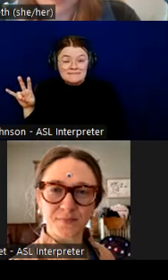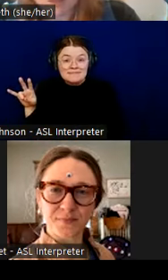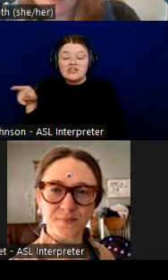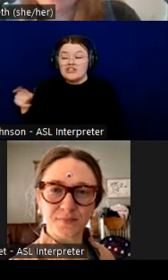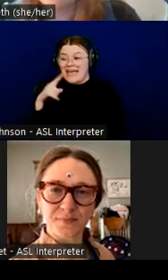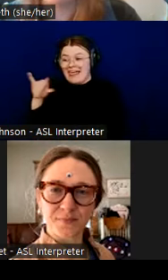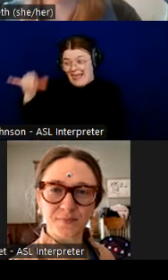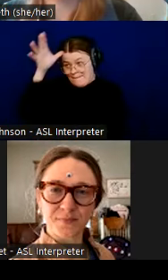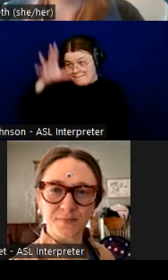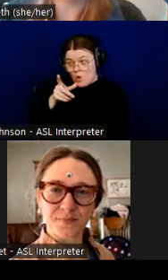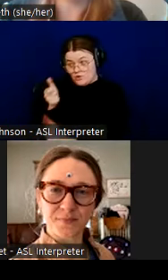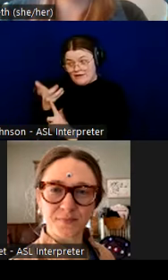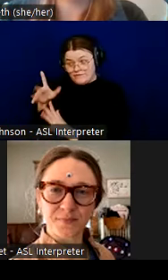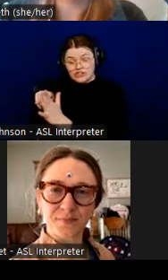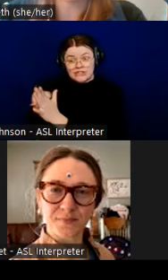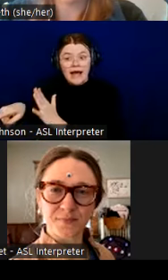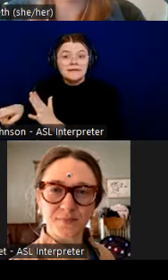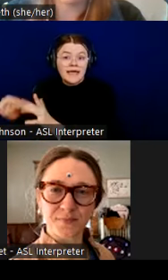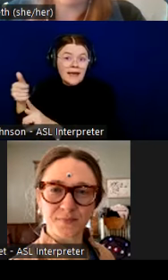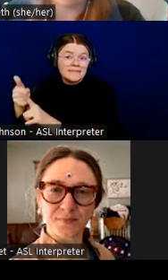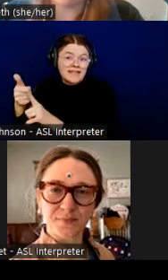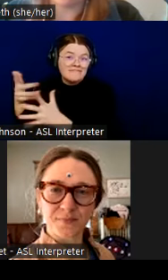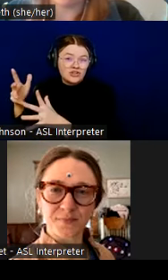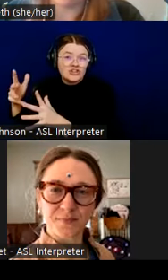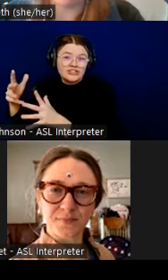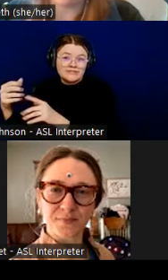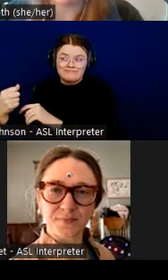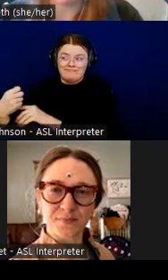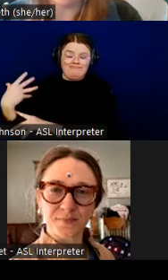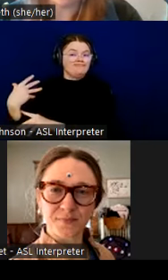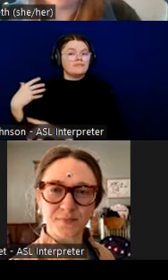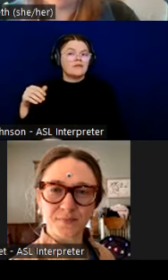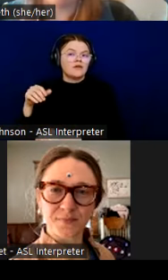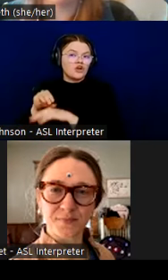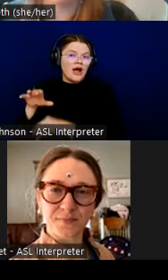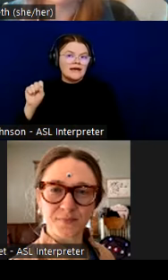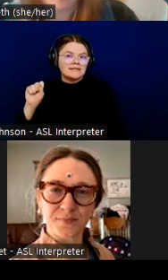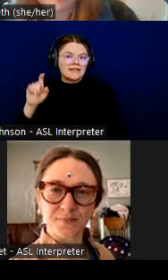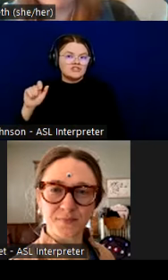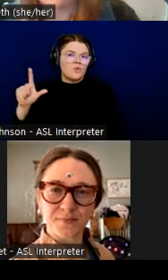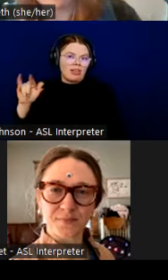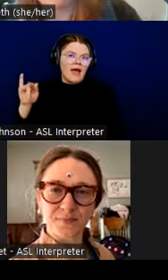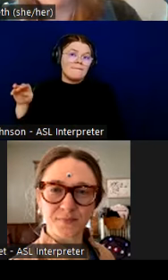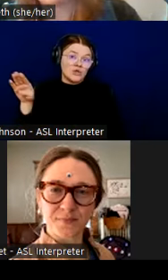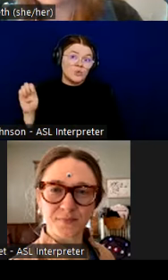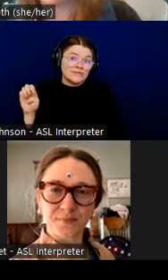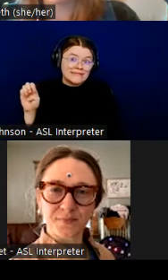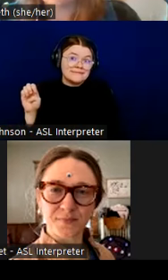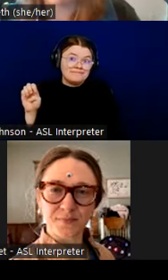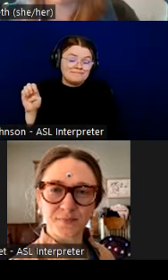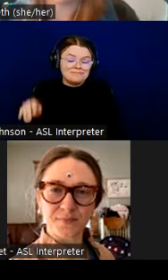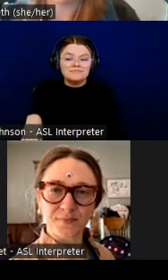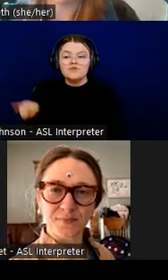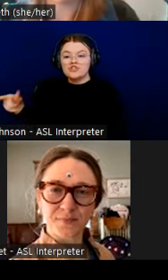her multiple times. And she is currently trying to use a legal defense under Wisconsin law that